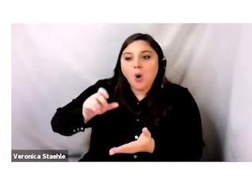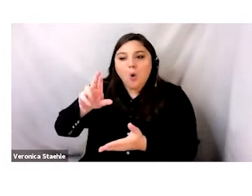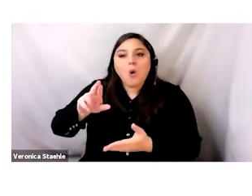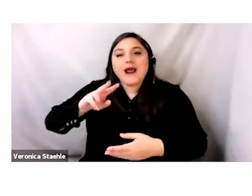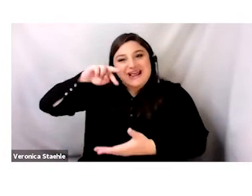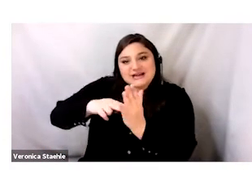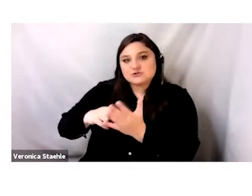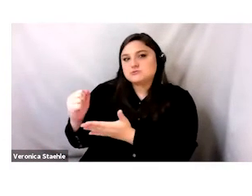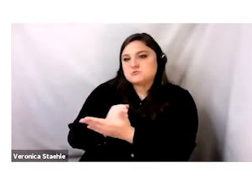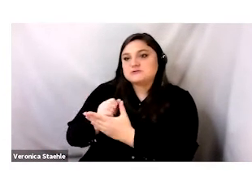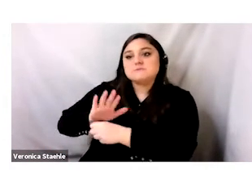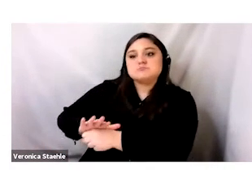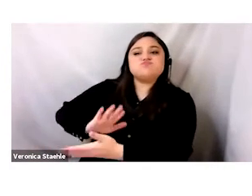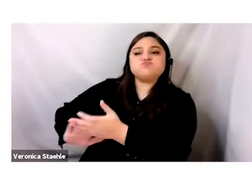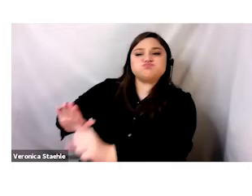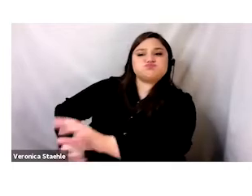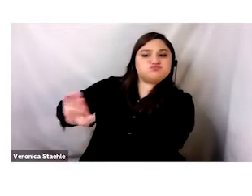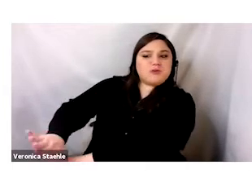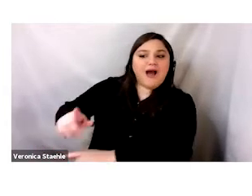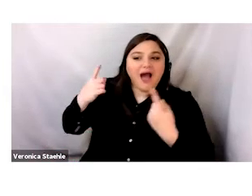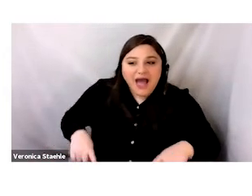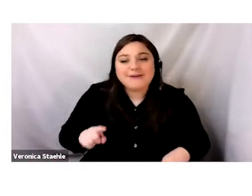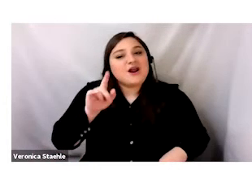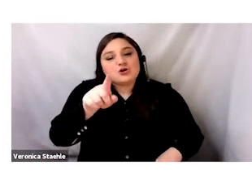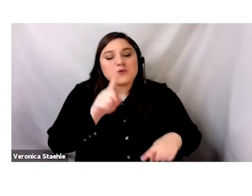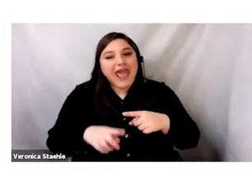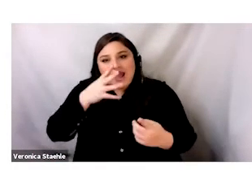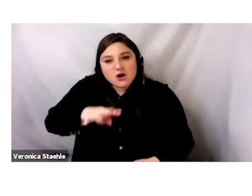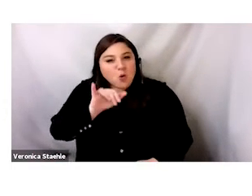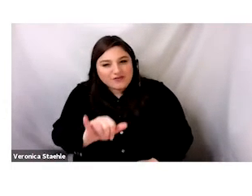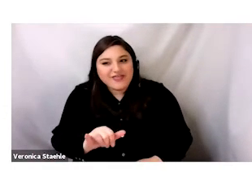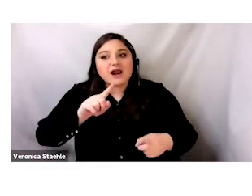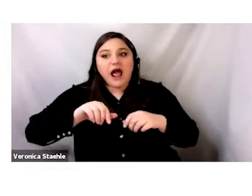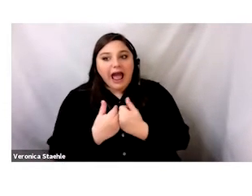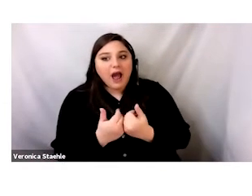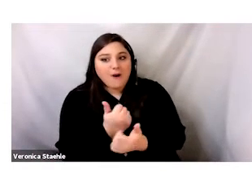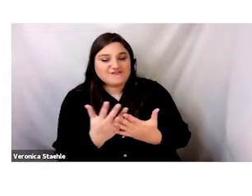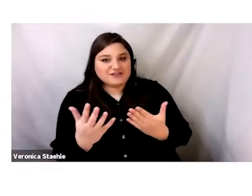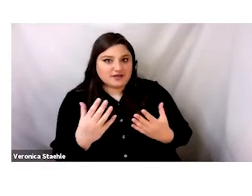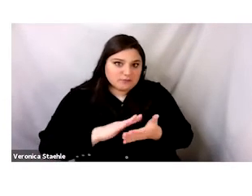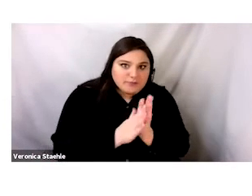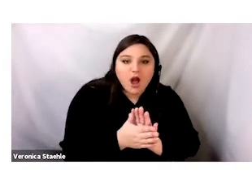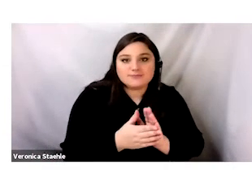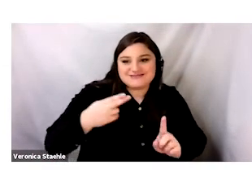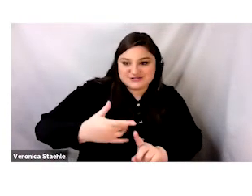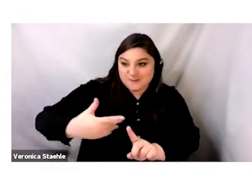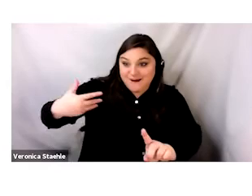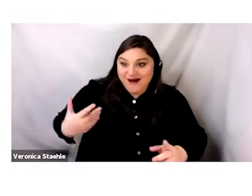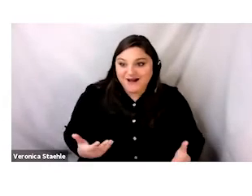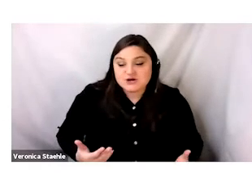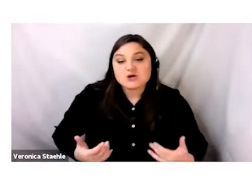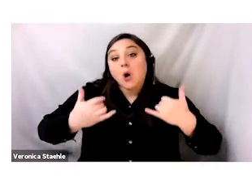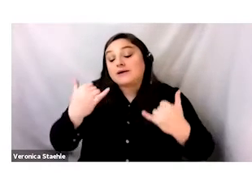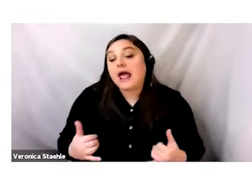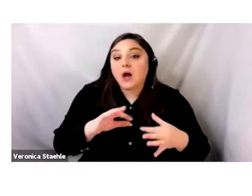intentional erasure has not led to how folks are showing up in spaces. And so, for instance, when it came to the murder of my